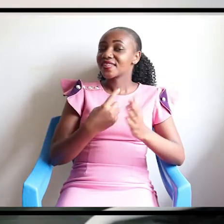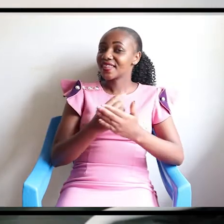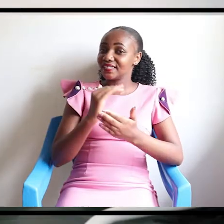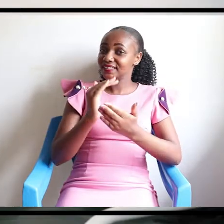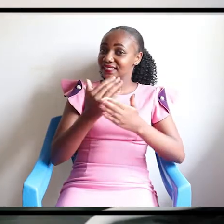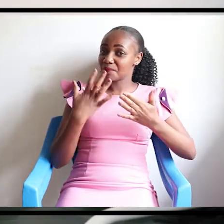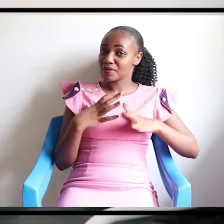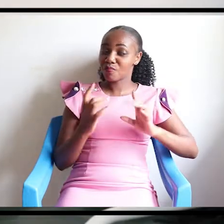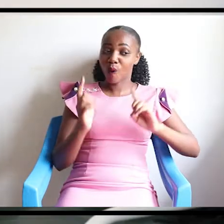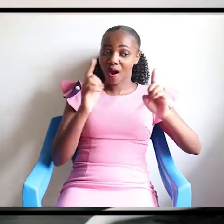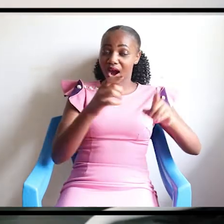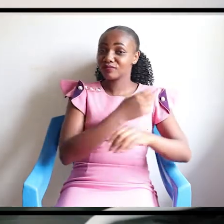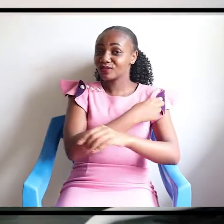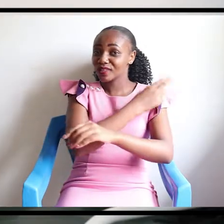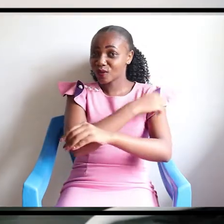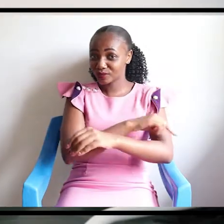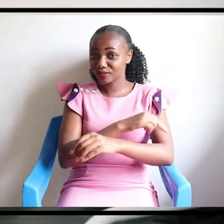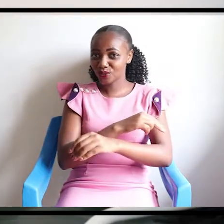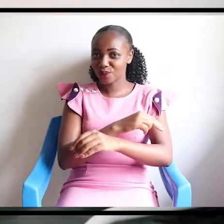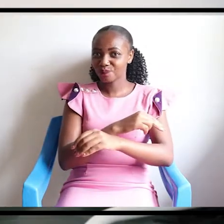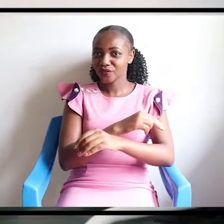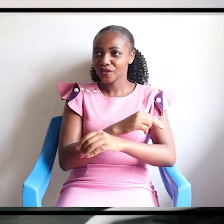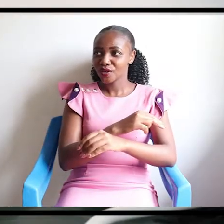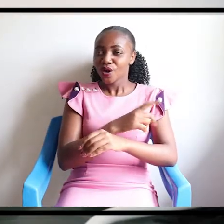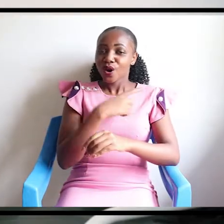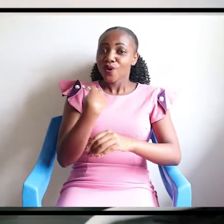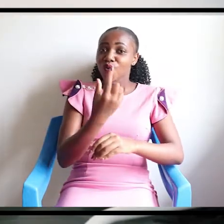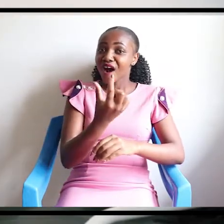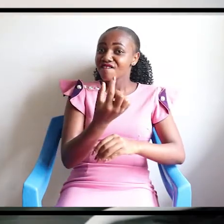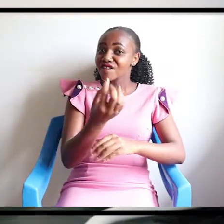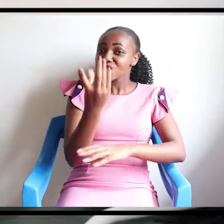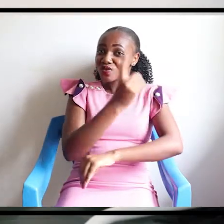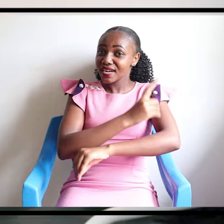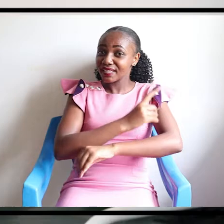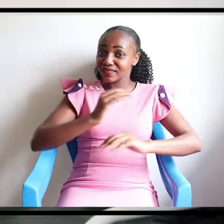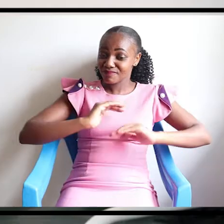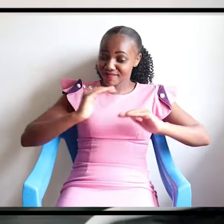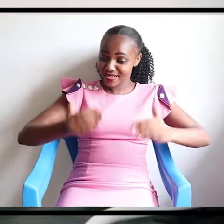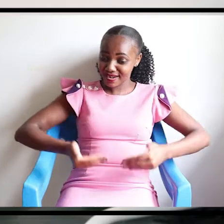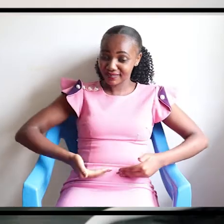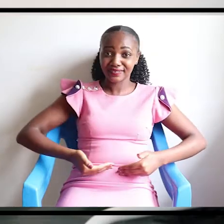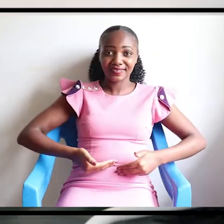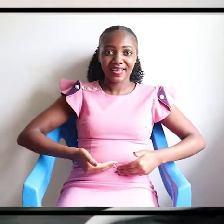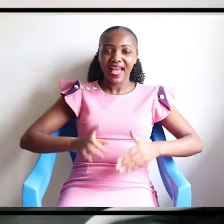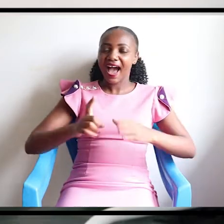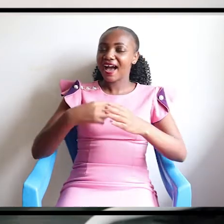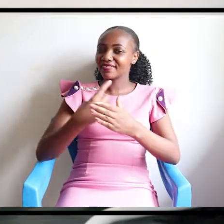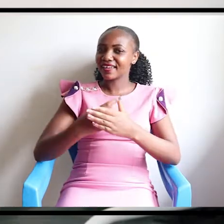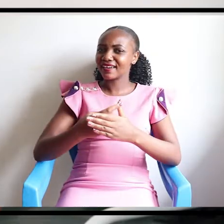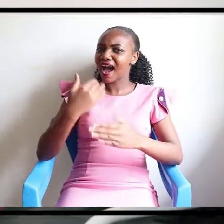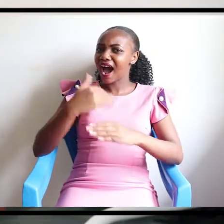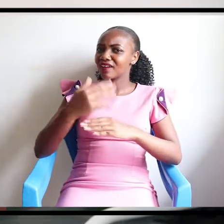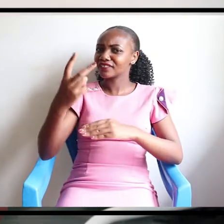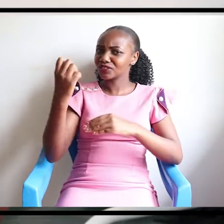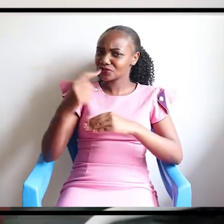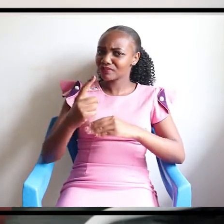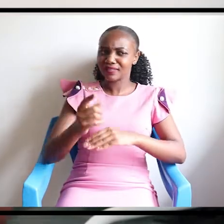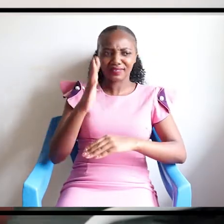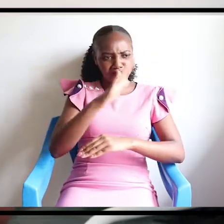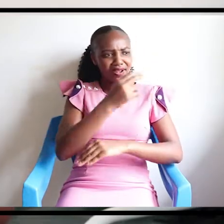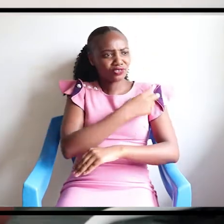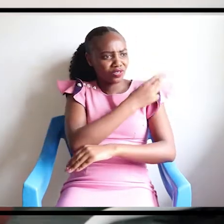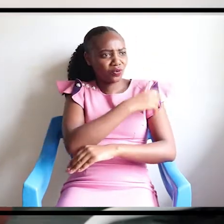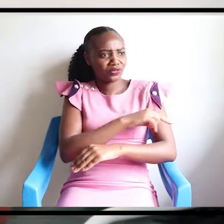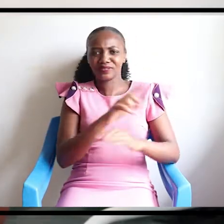come to the facility, they are already a few days pregnant and they get the injection. Then like 2 months down the lane, they come back to the